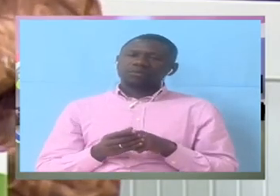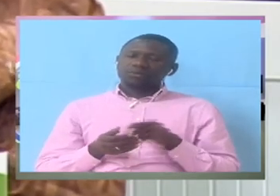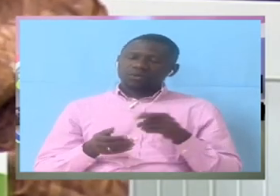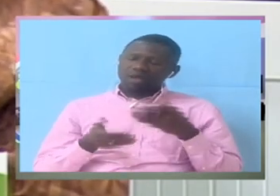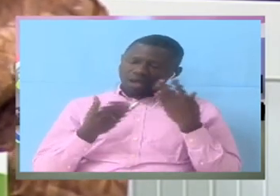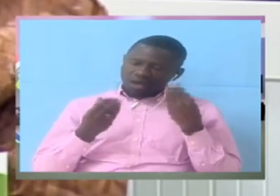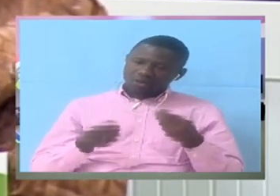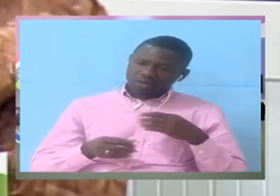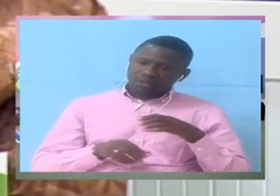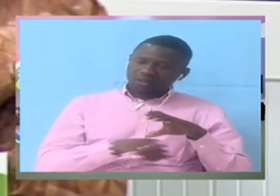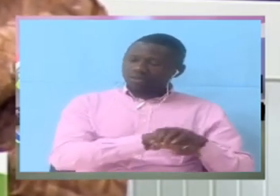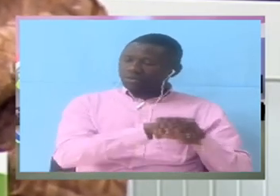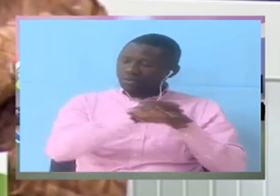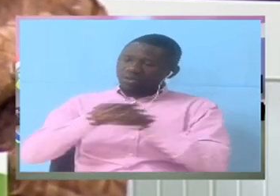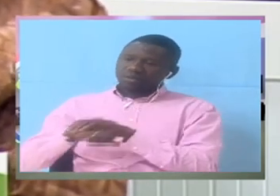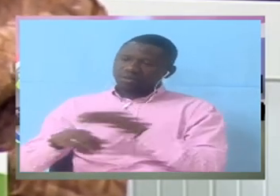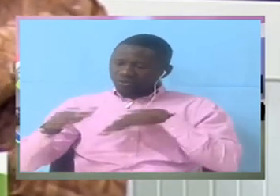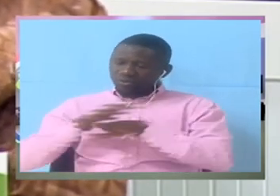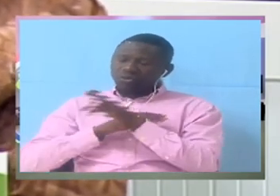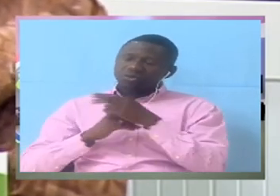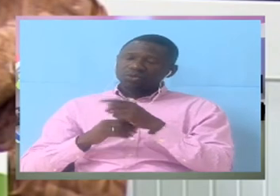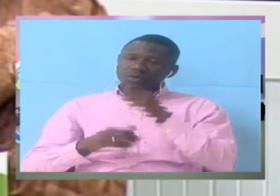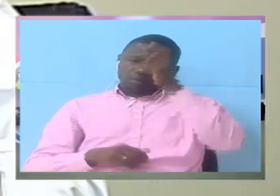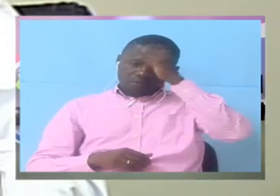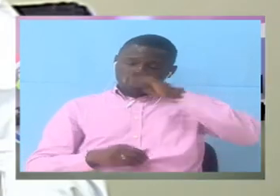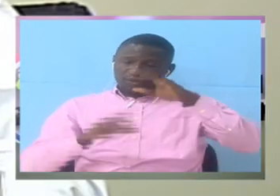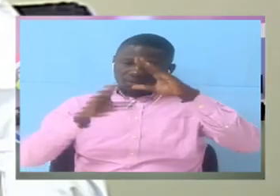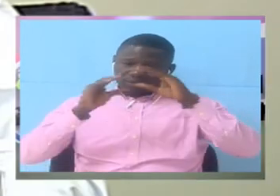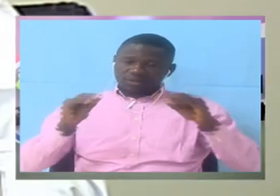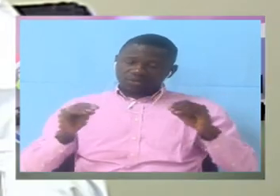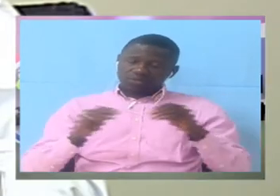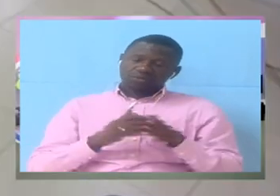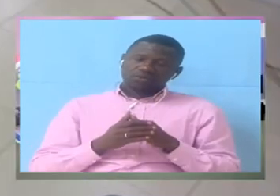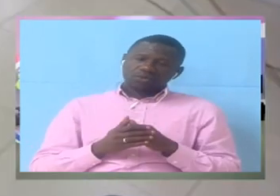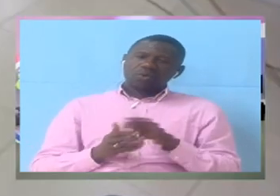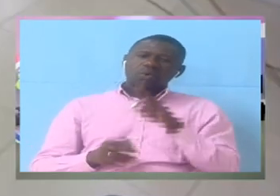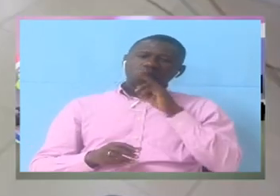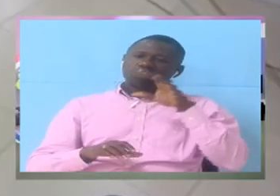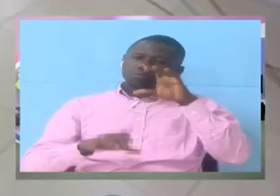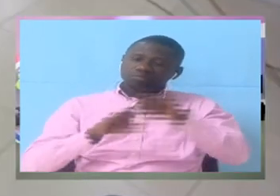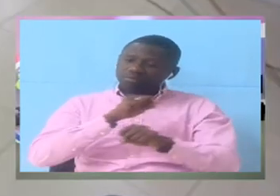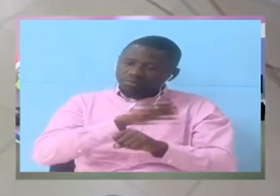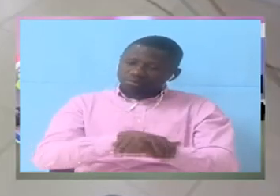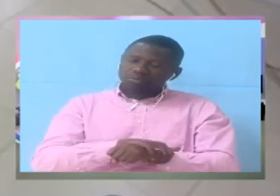That was how they dragged us to their police station. So who pounced on you?